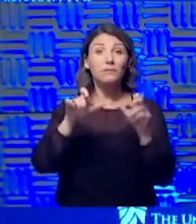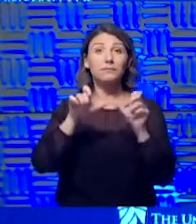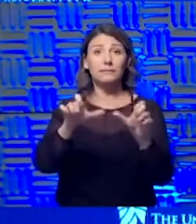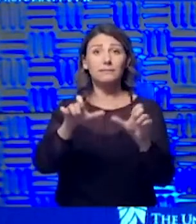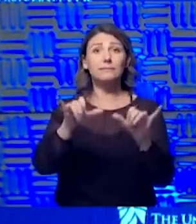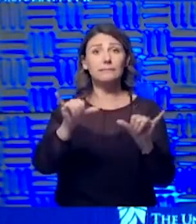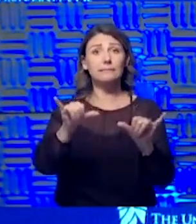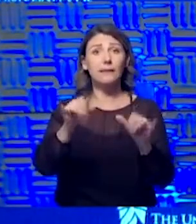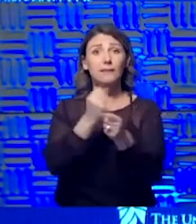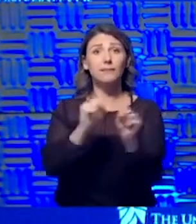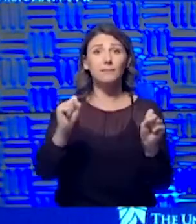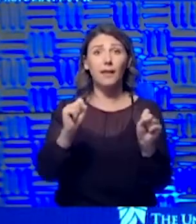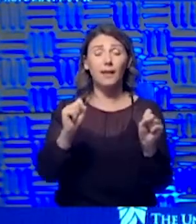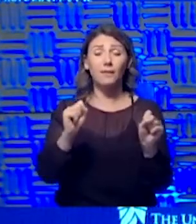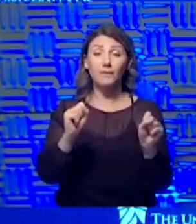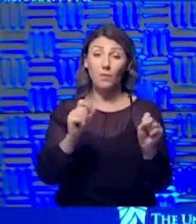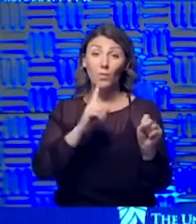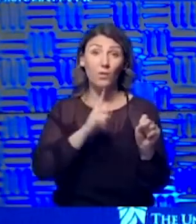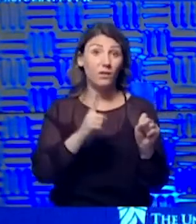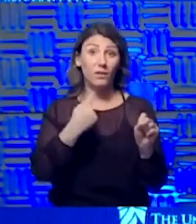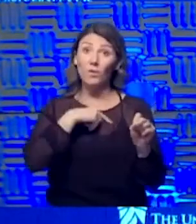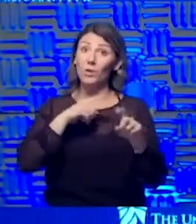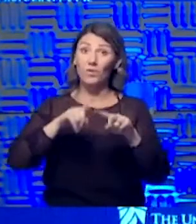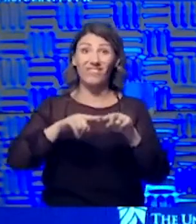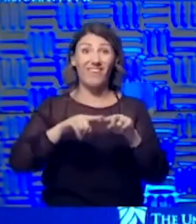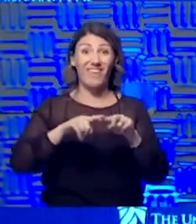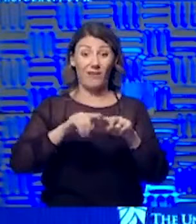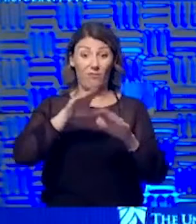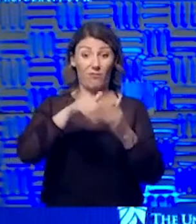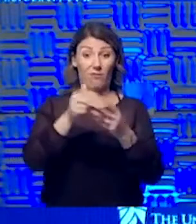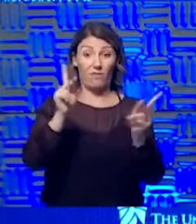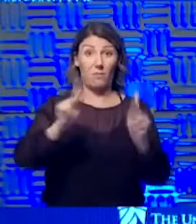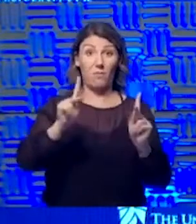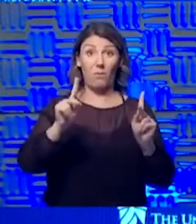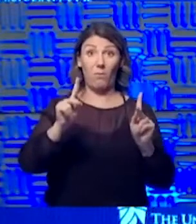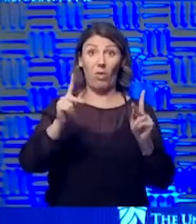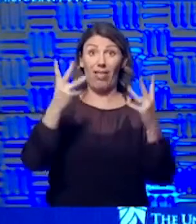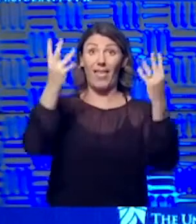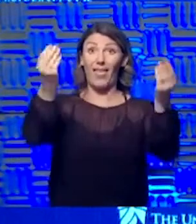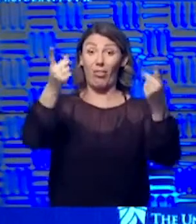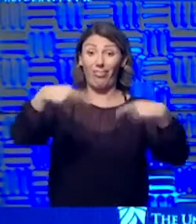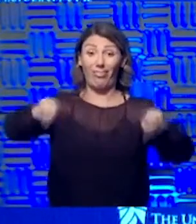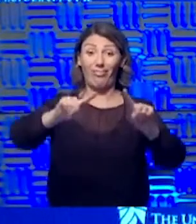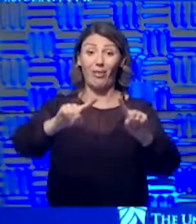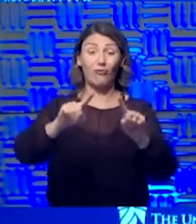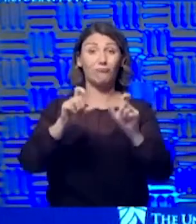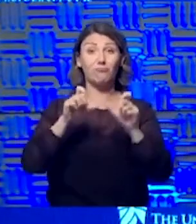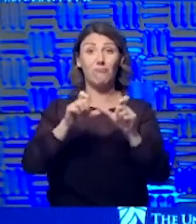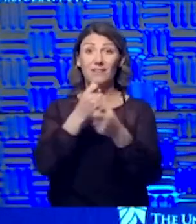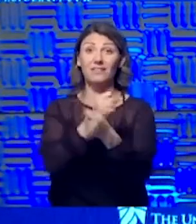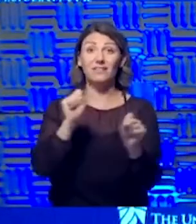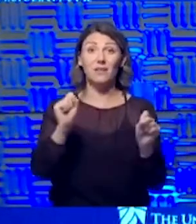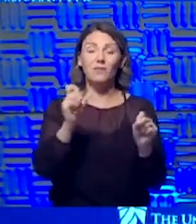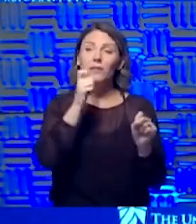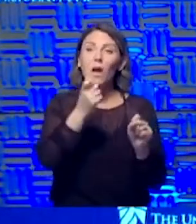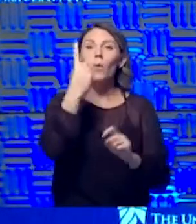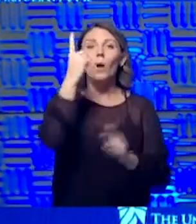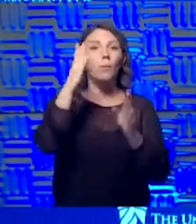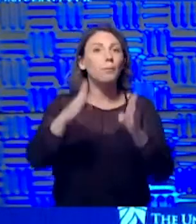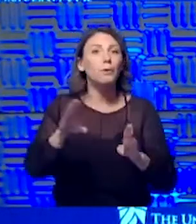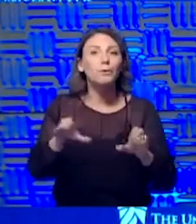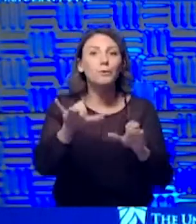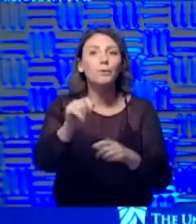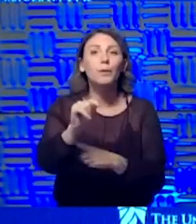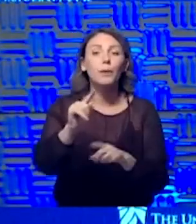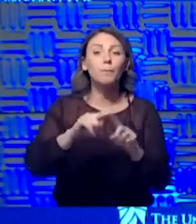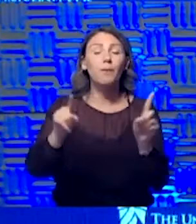that, we're relying on everybody out there to help keep us safe. There's no one person that can do it. It's actually